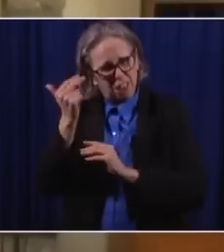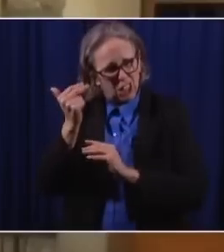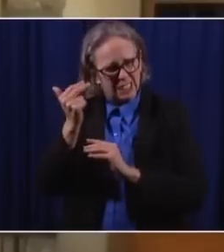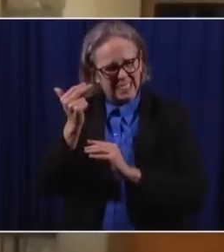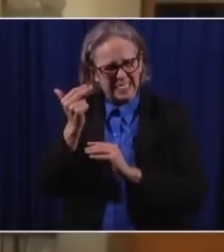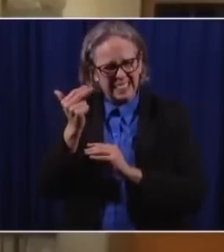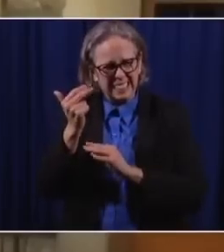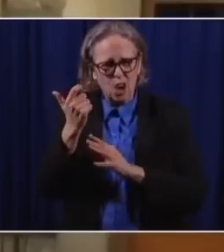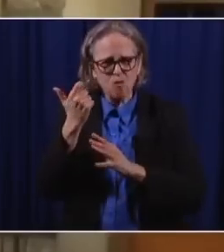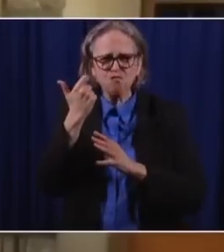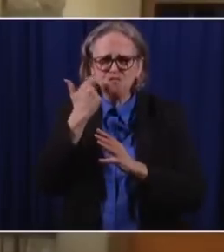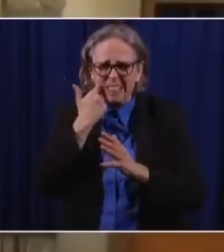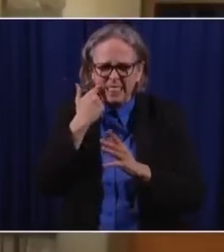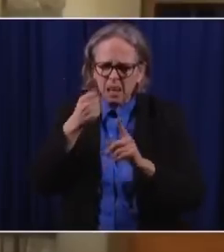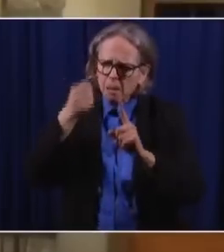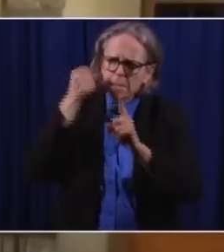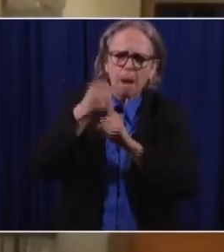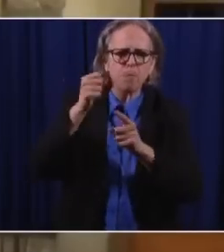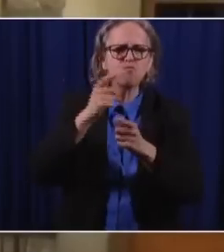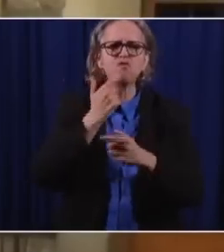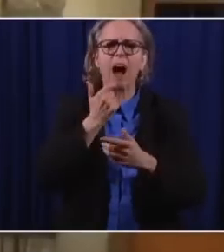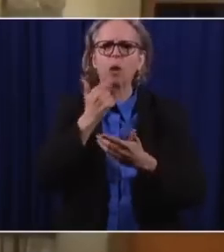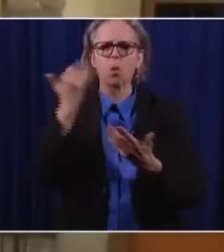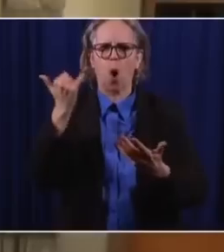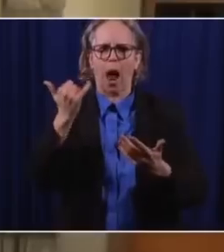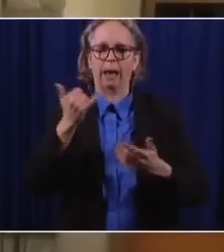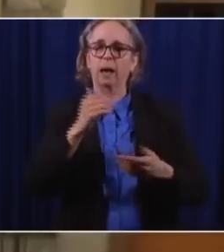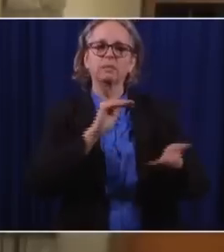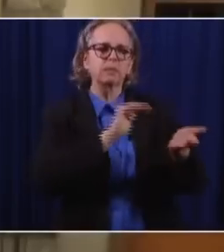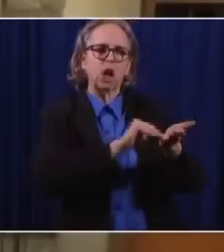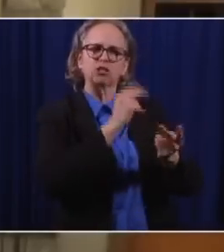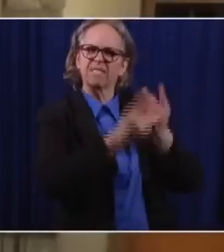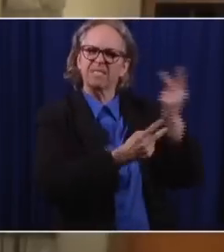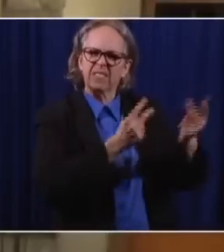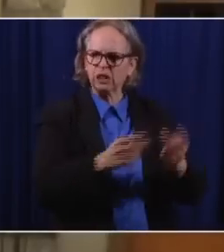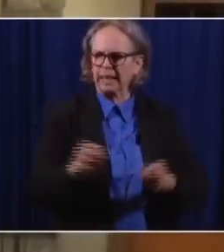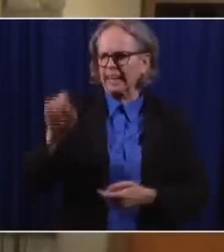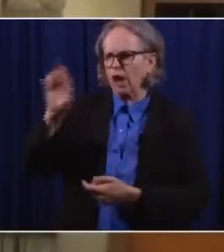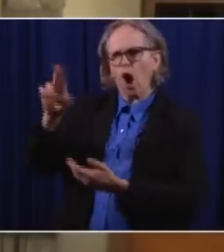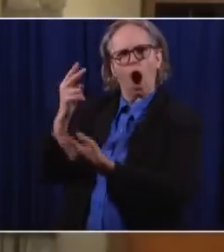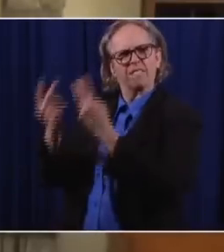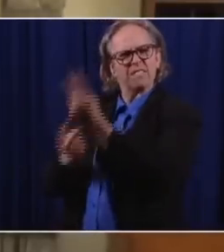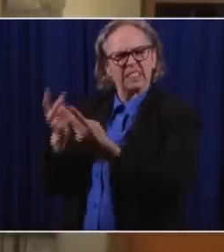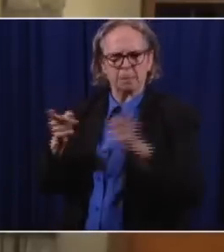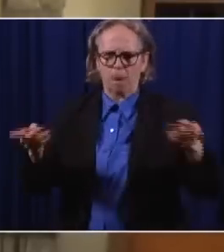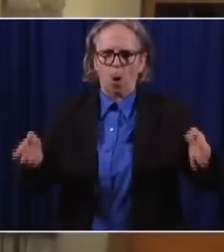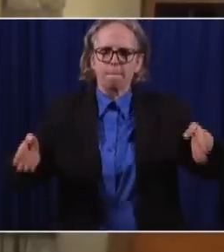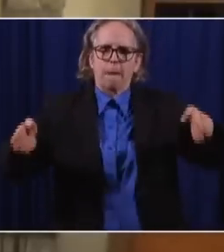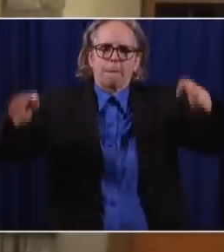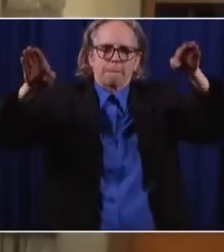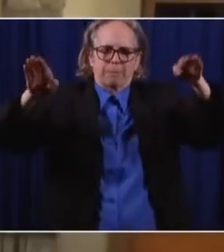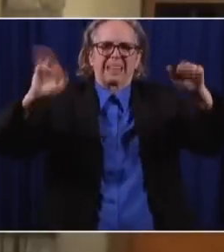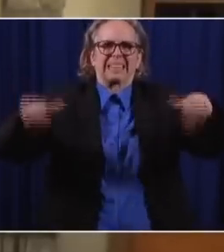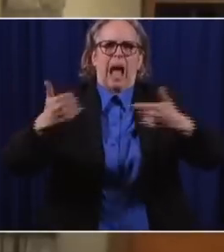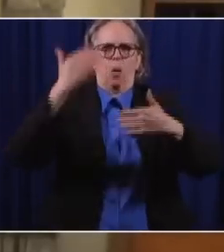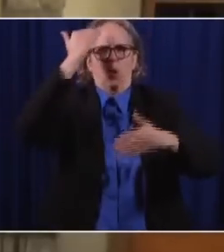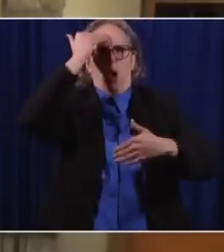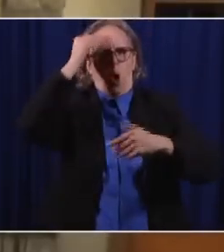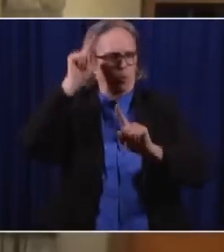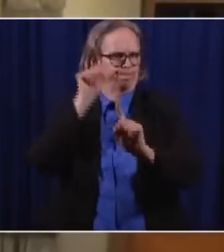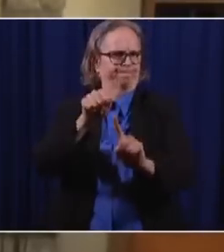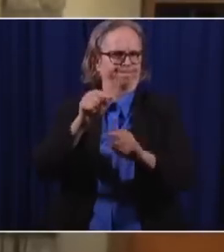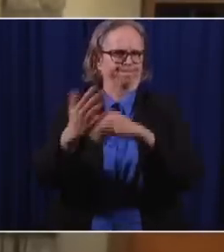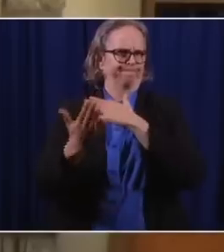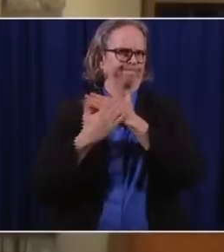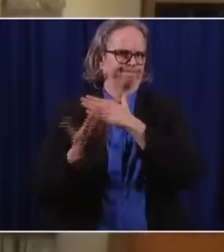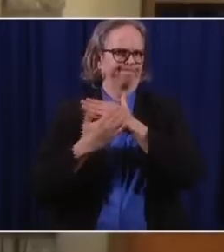sustained increases in their residents being hospitalized for COVID. I want to take a moment to bring your attention to the 2 yellow